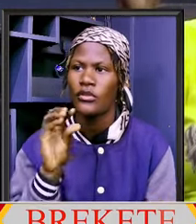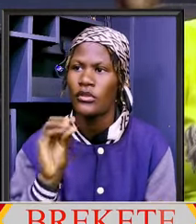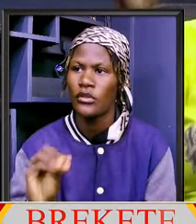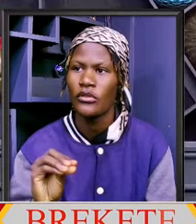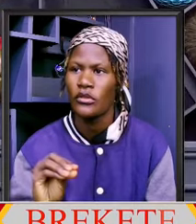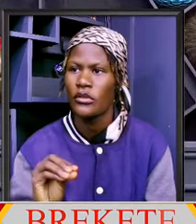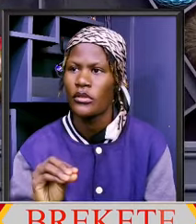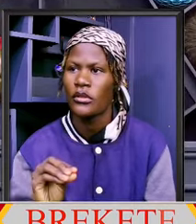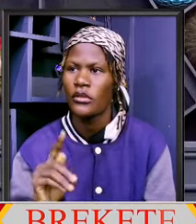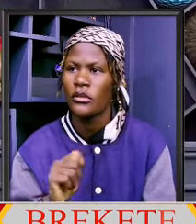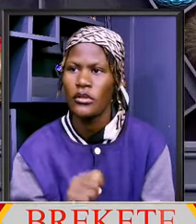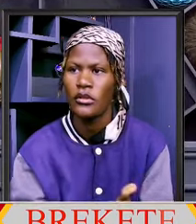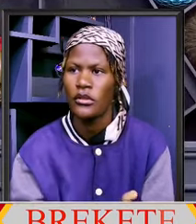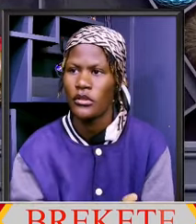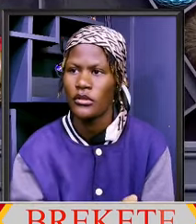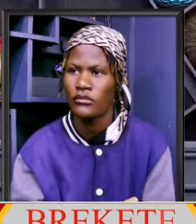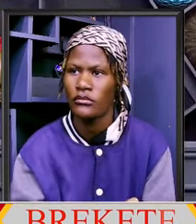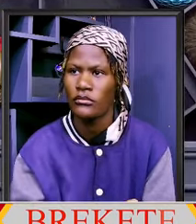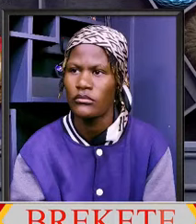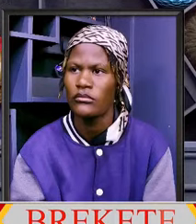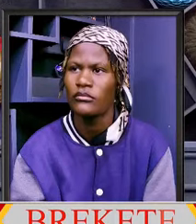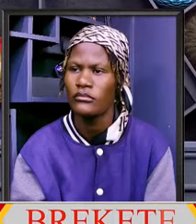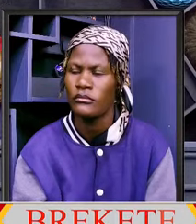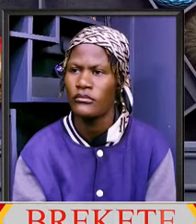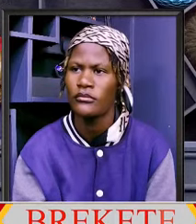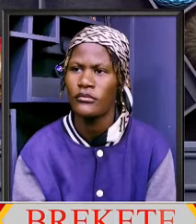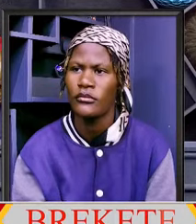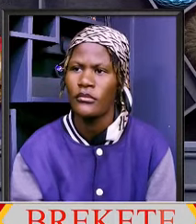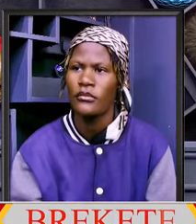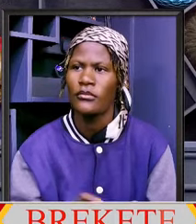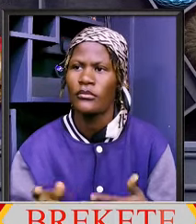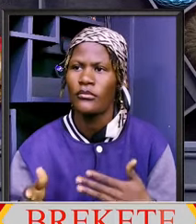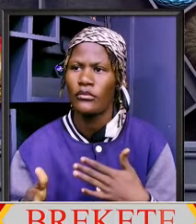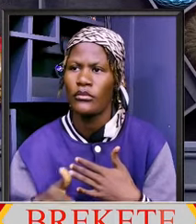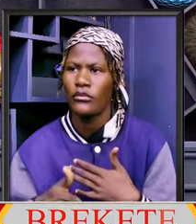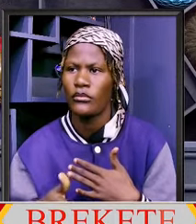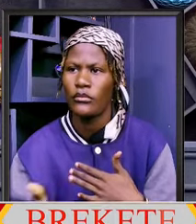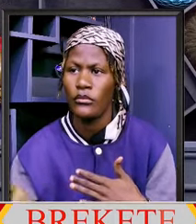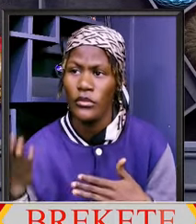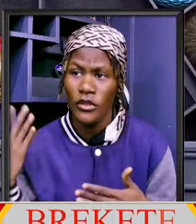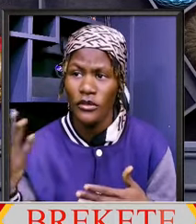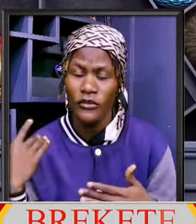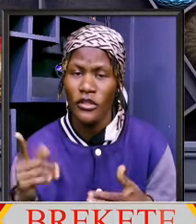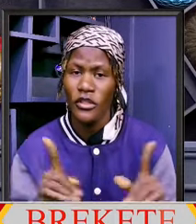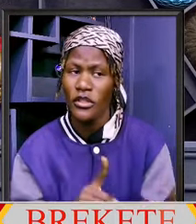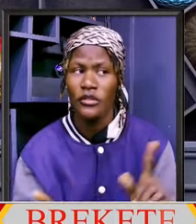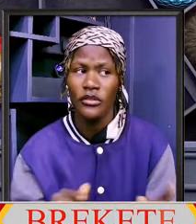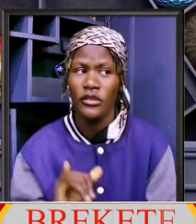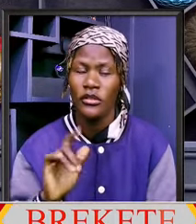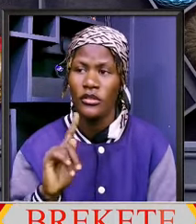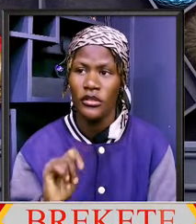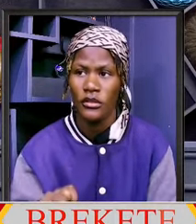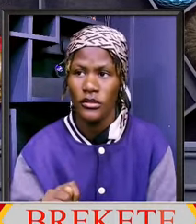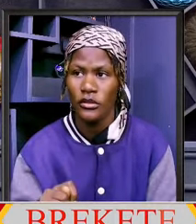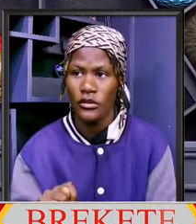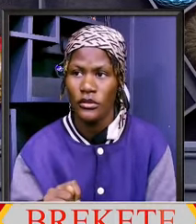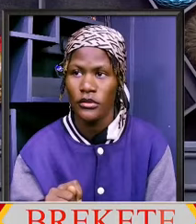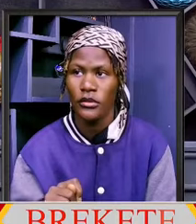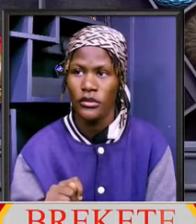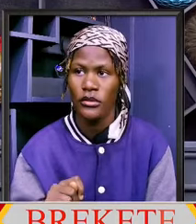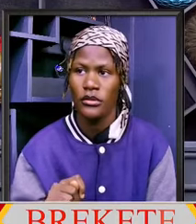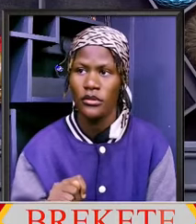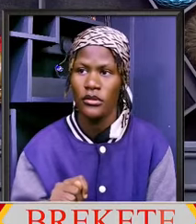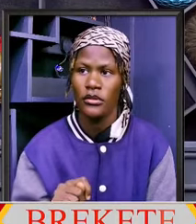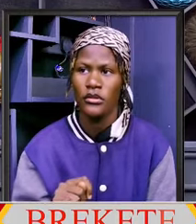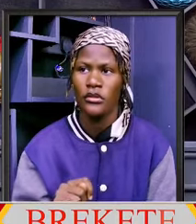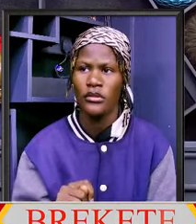140,000, big money. By the time, by before, they are doing it 80,000. But